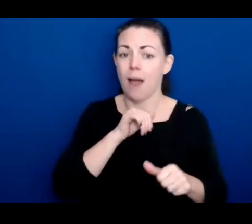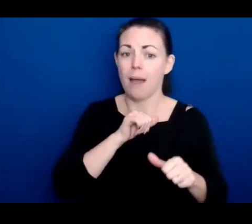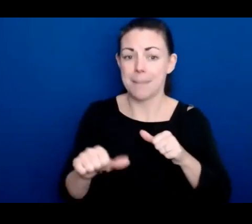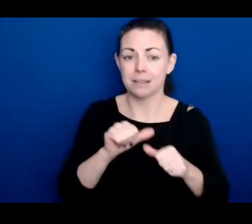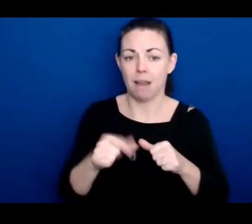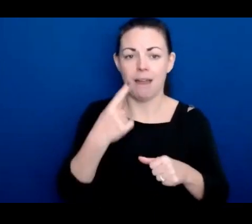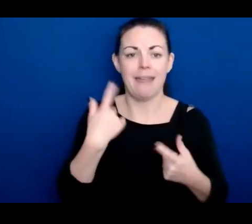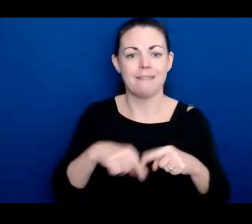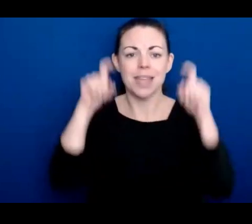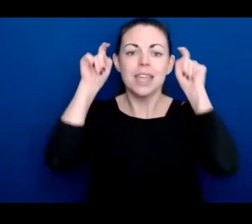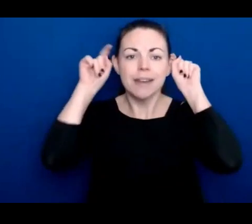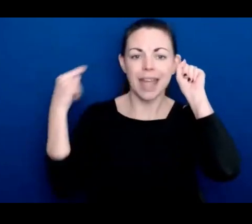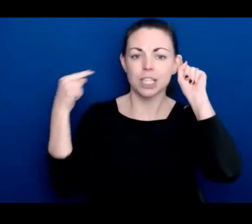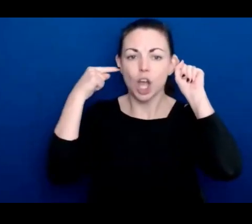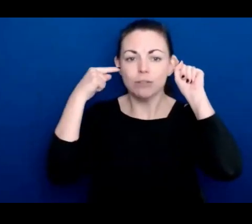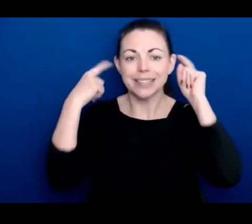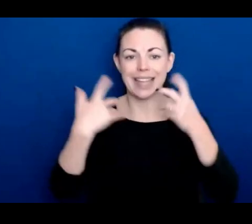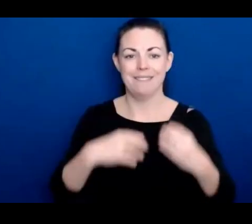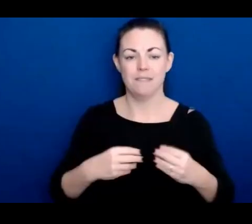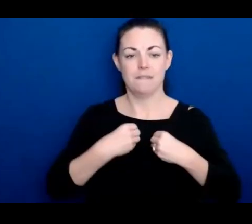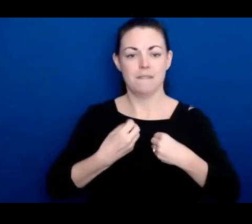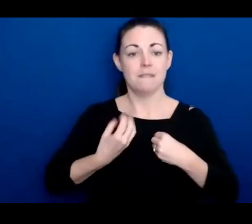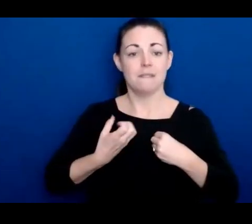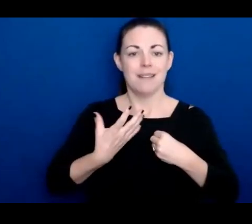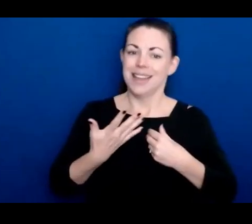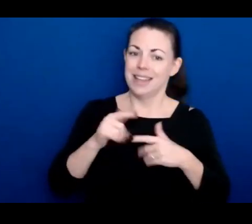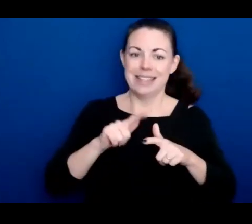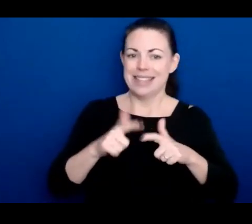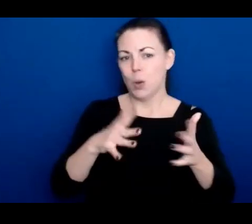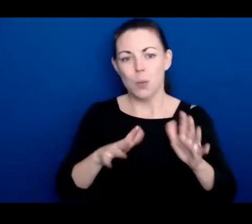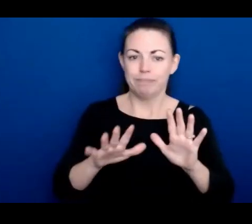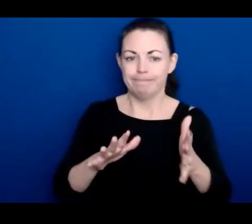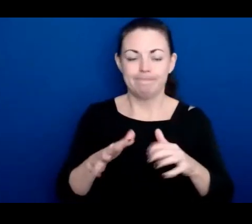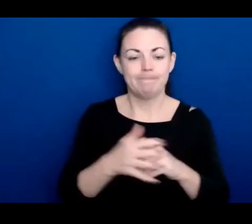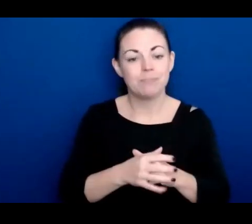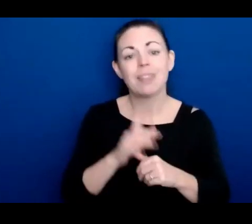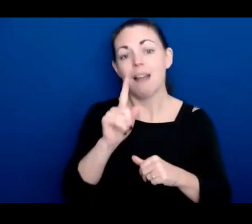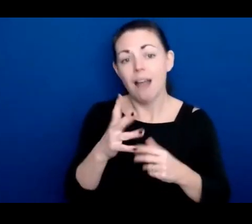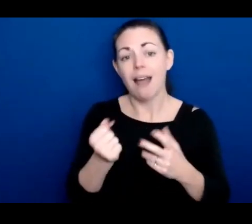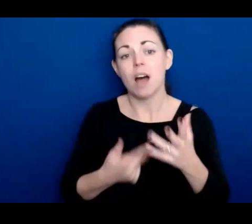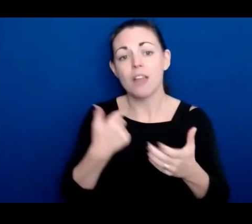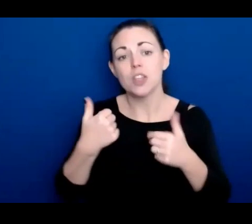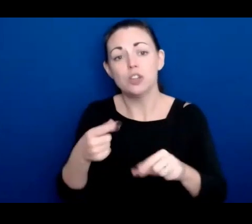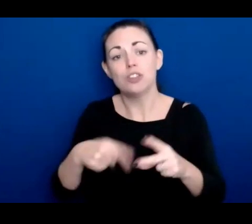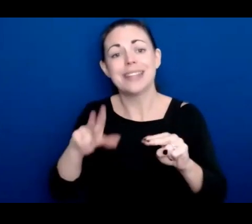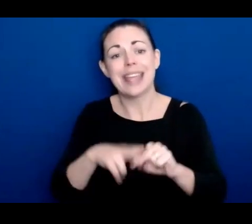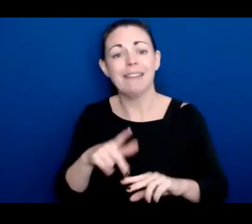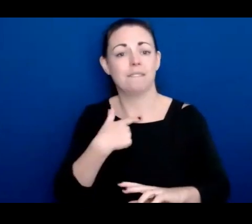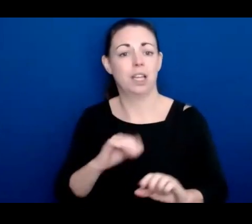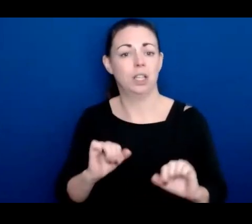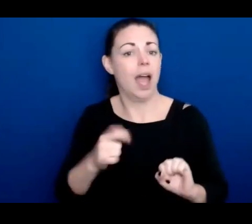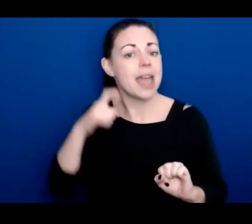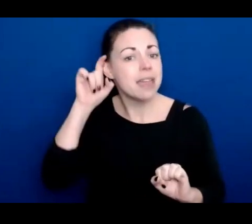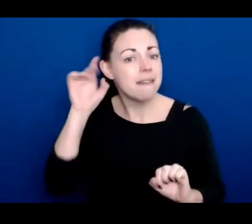ear. But there are potentially other solutions if the ear level